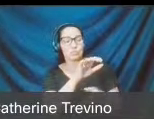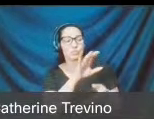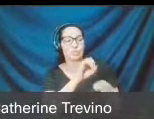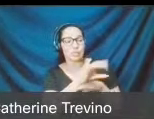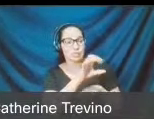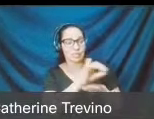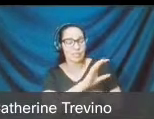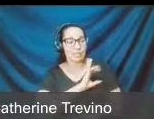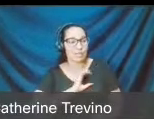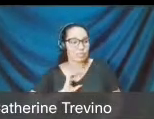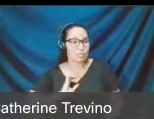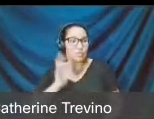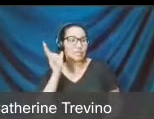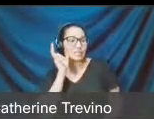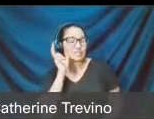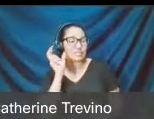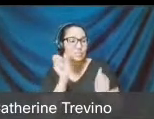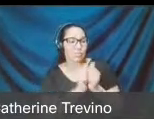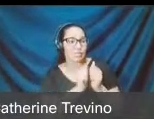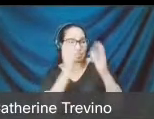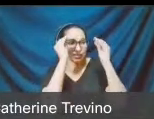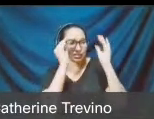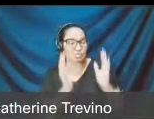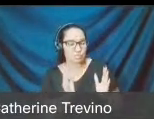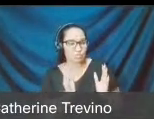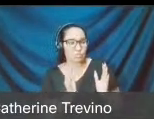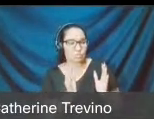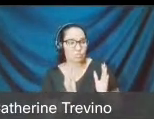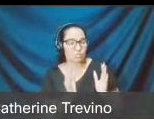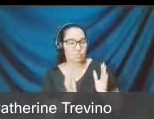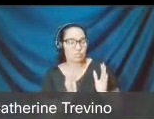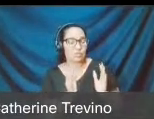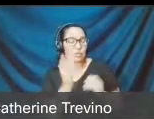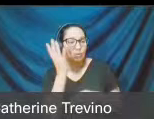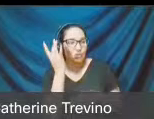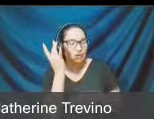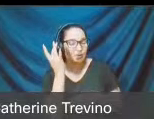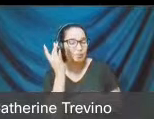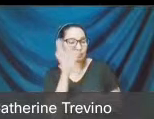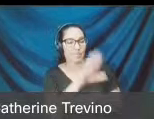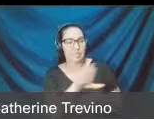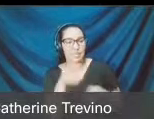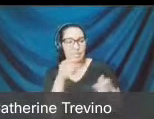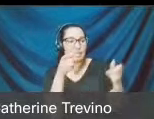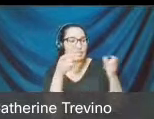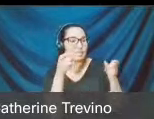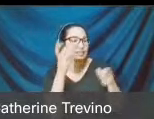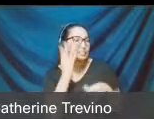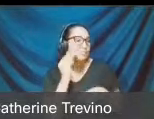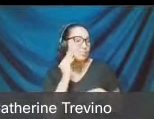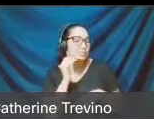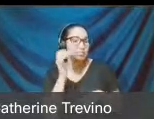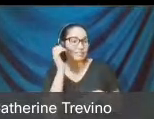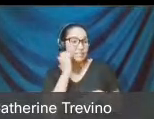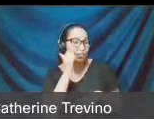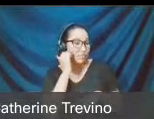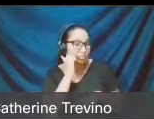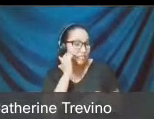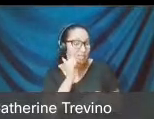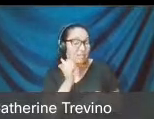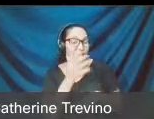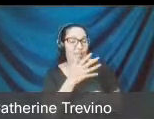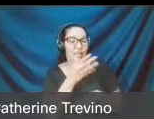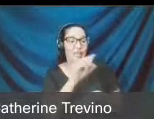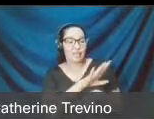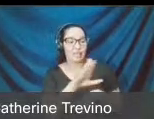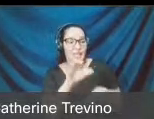listen to our secondary teachers, because they deal with this on a daily basis, and they